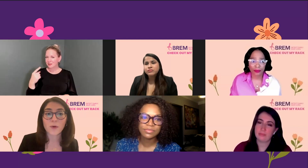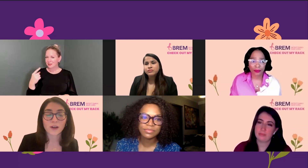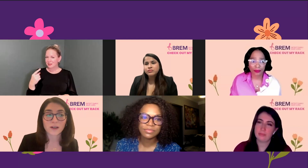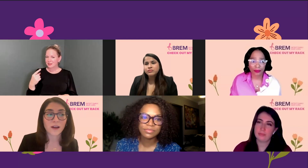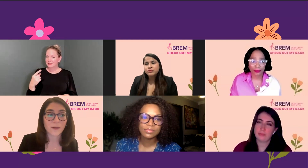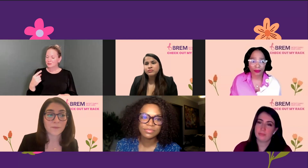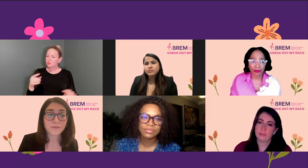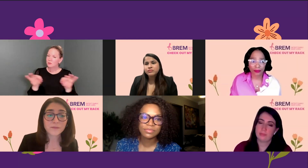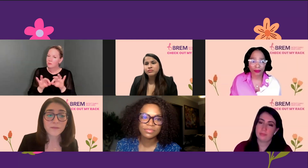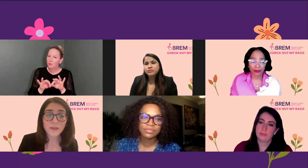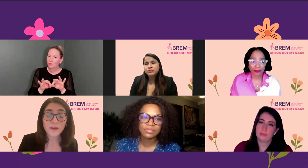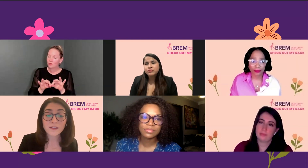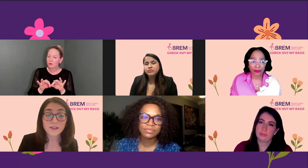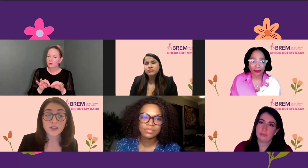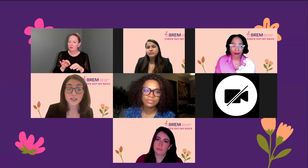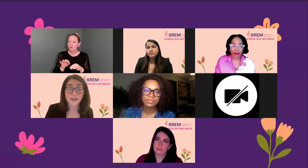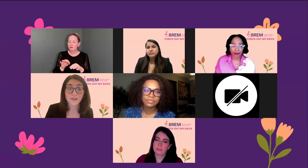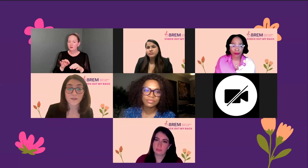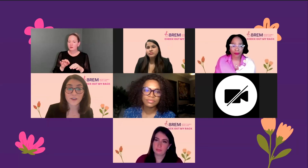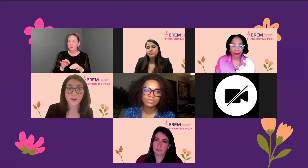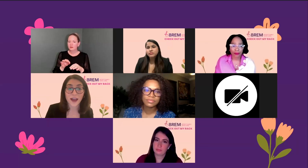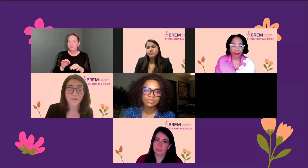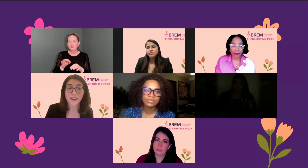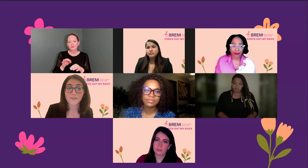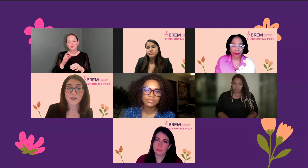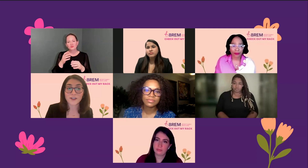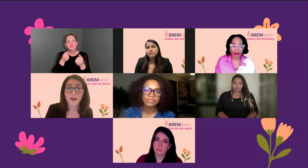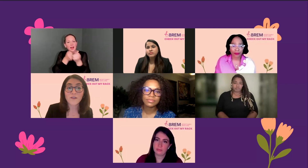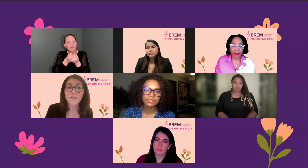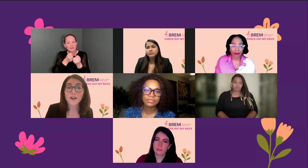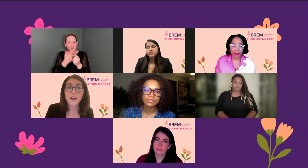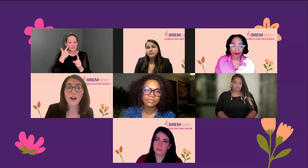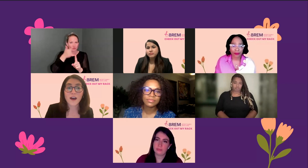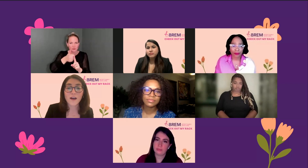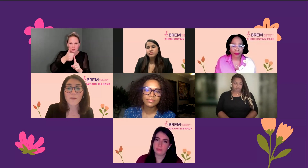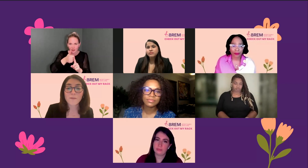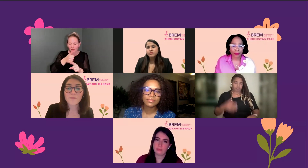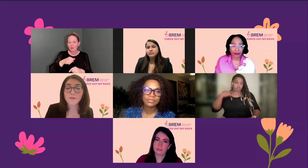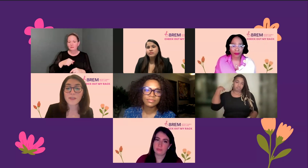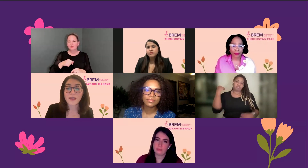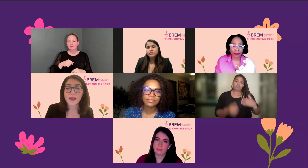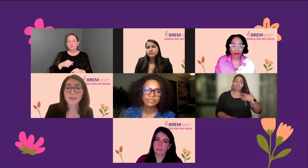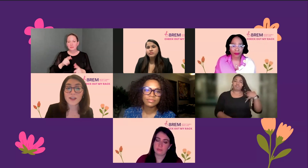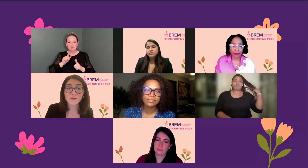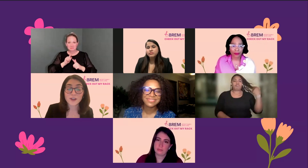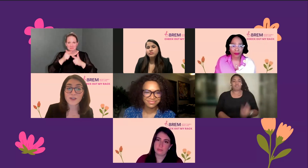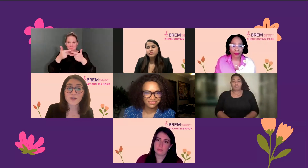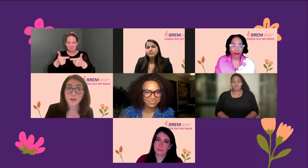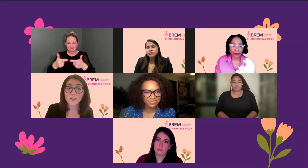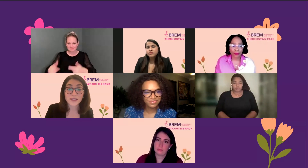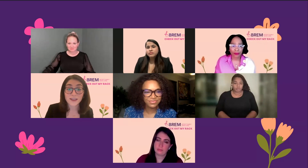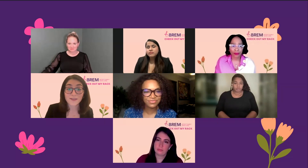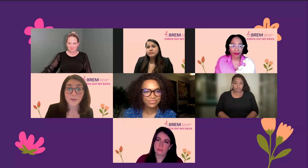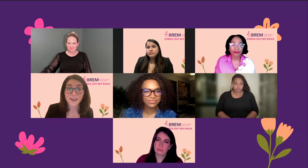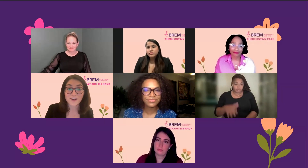so important to just kind of, you know, advocate for yourself. Um, and, you know, doctors